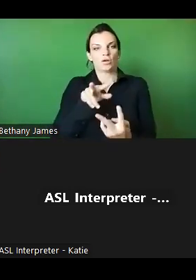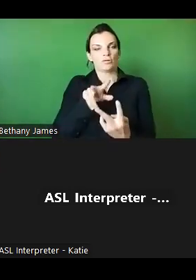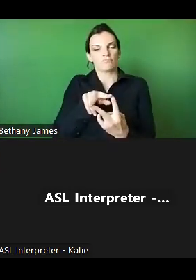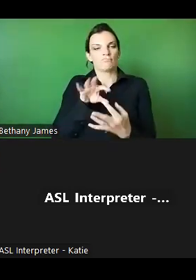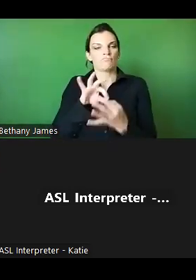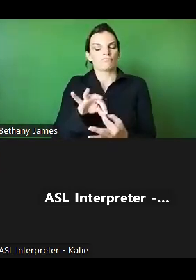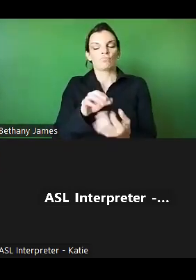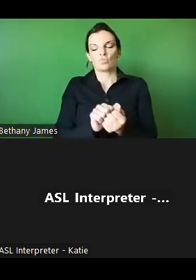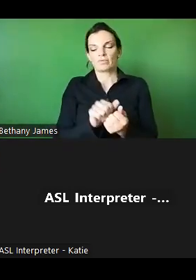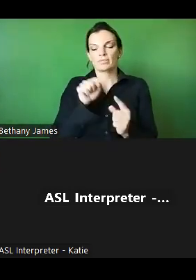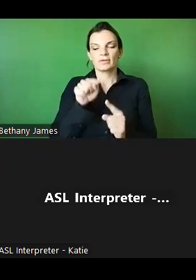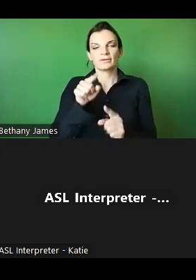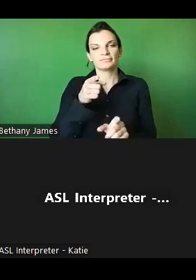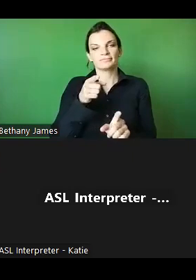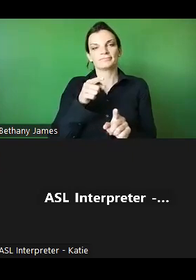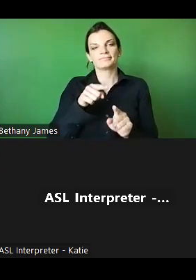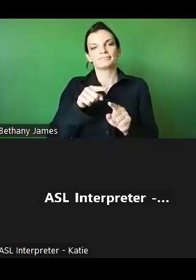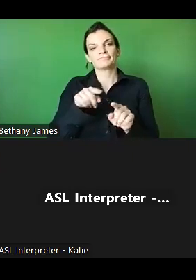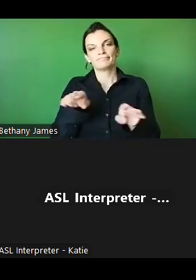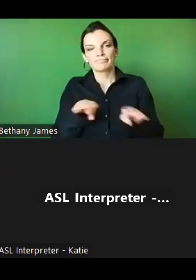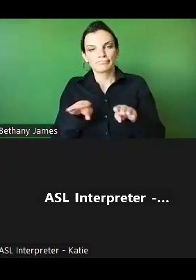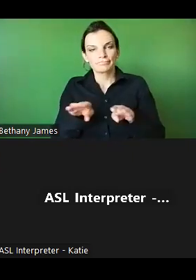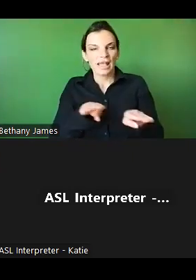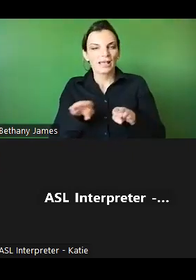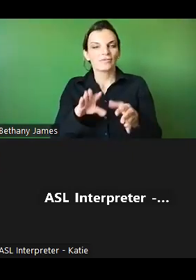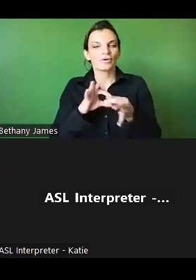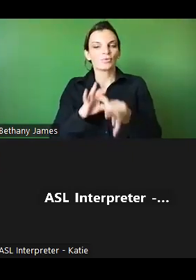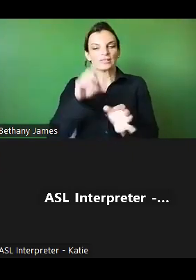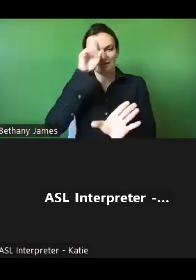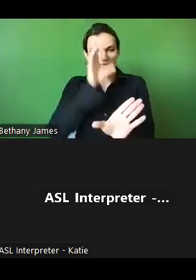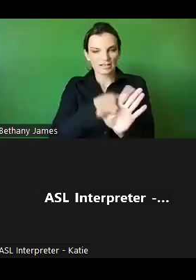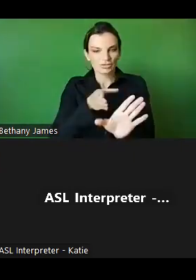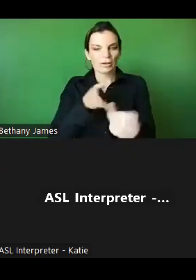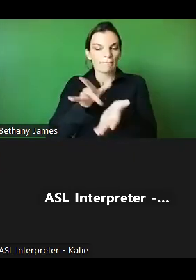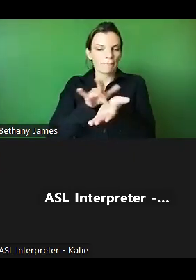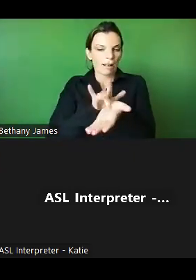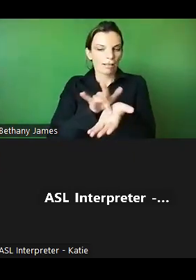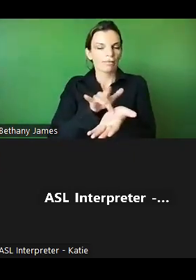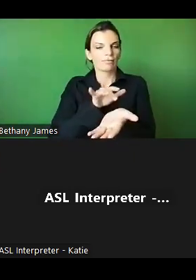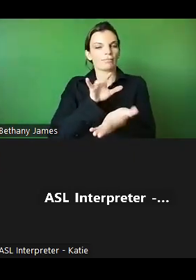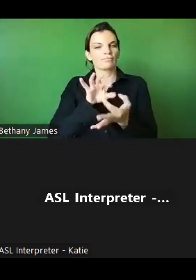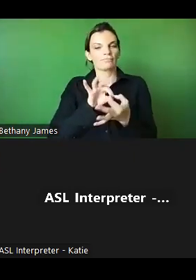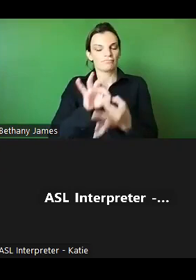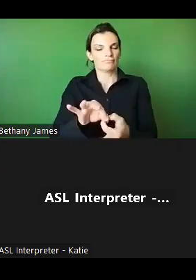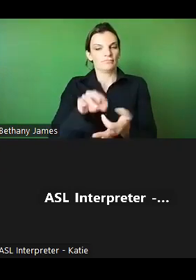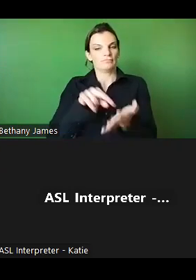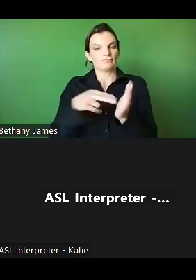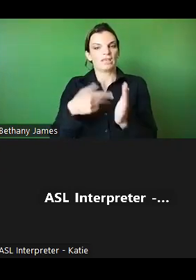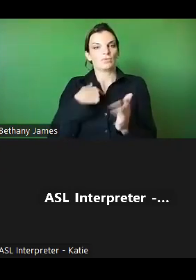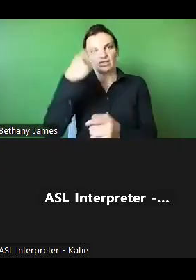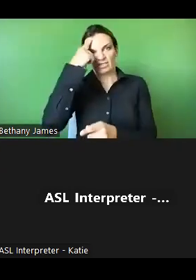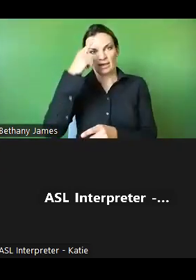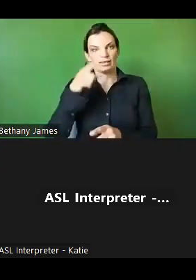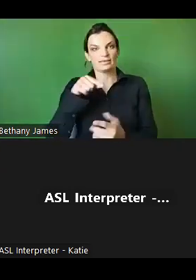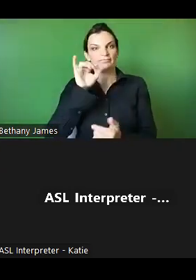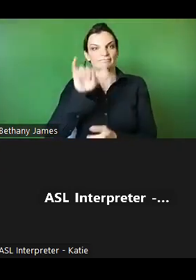medical, psychiatric, and behavioral issues, that it often occurs to our detriment and to the detriment